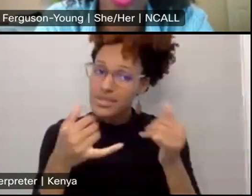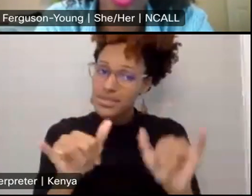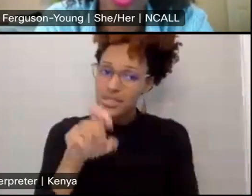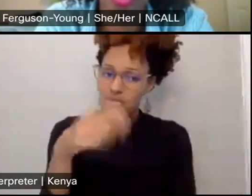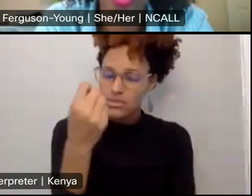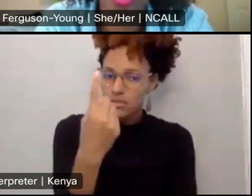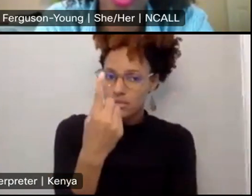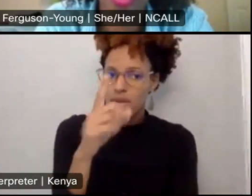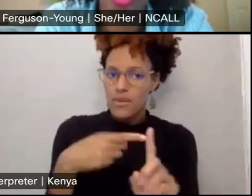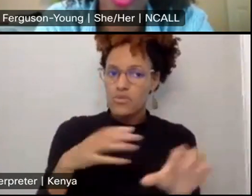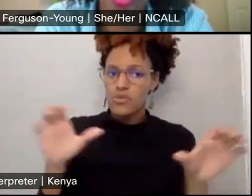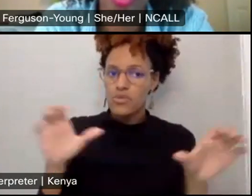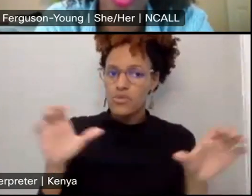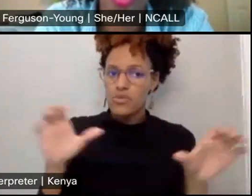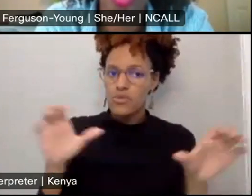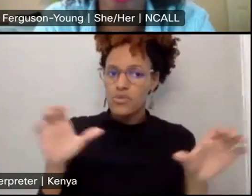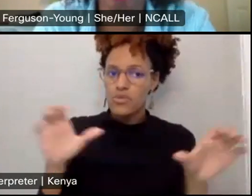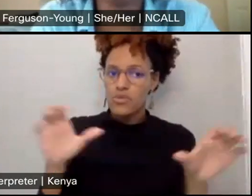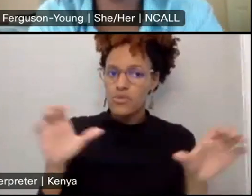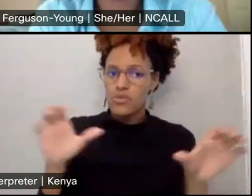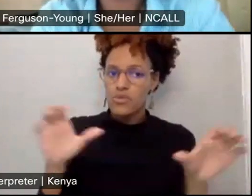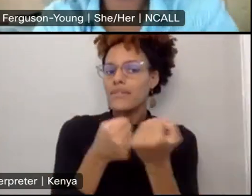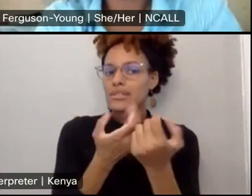these advocacy reach outs,